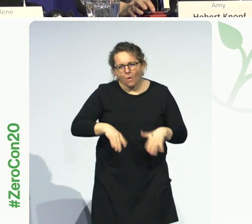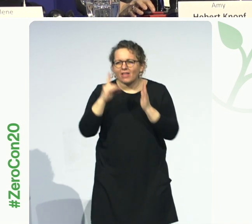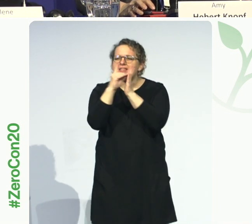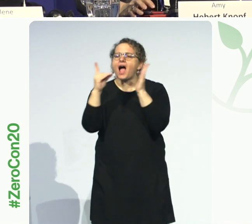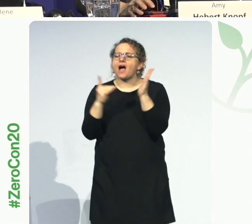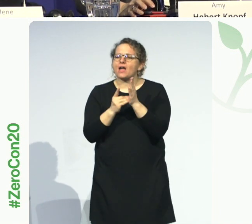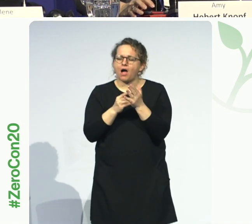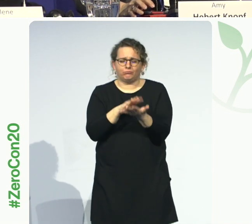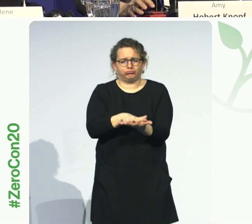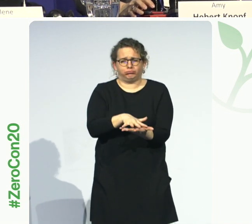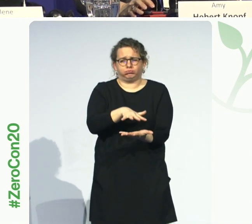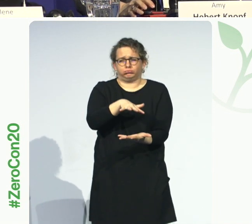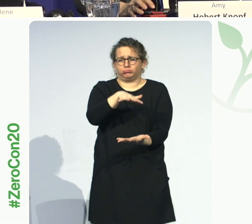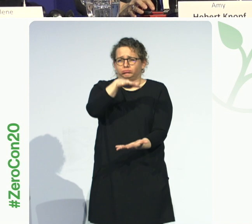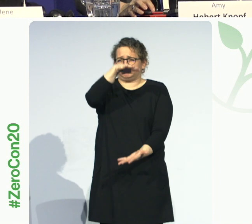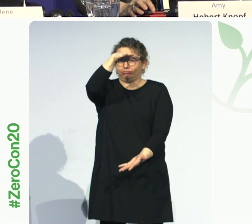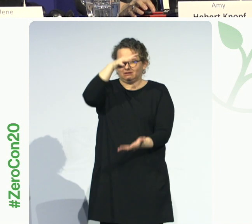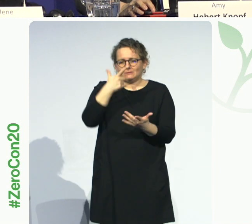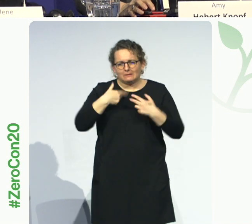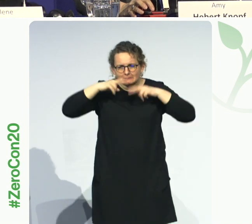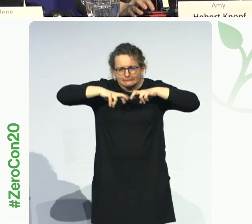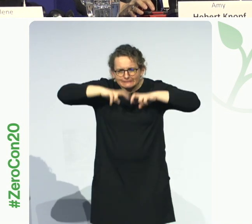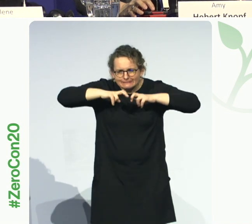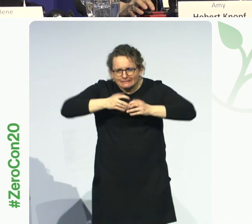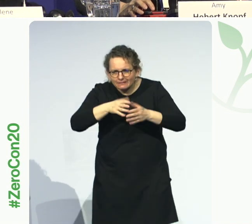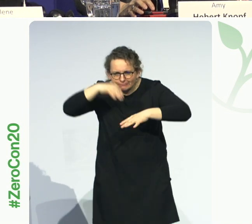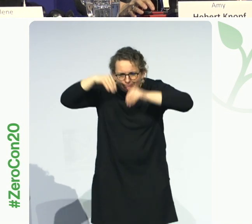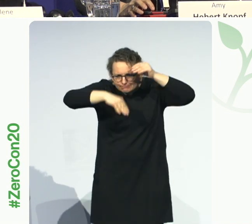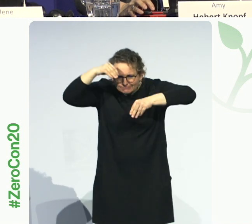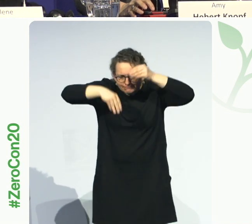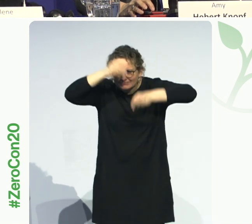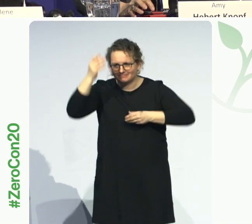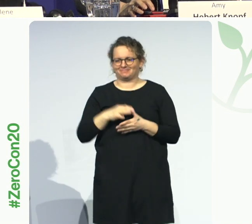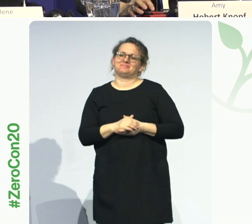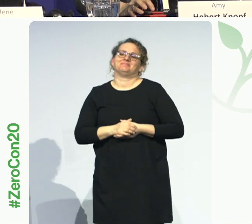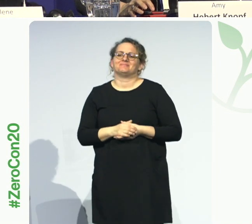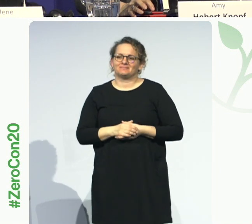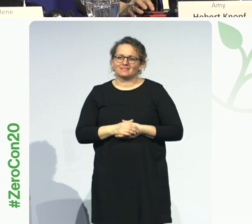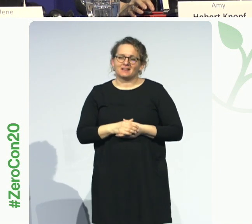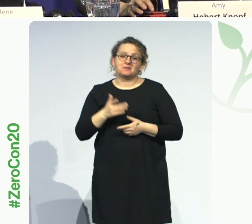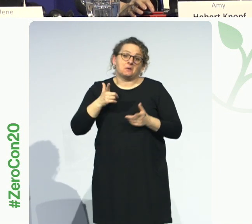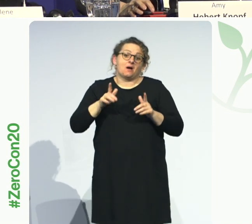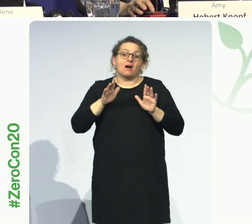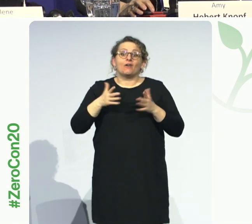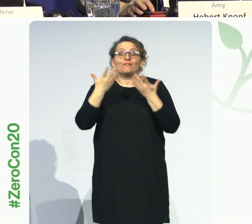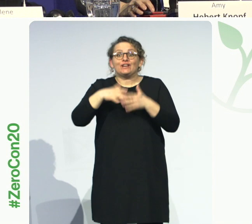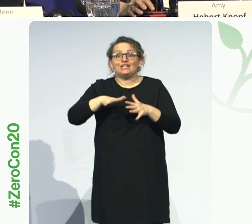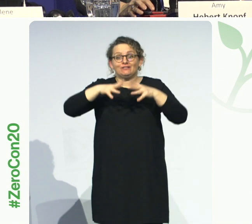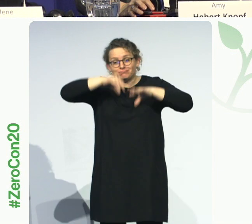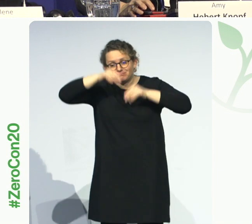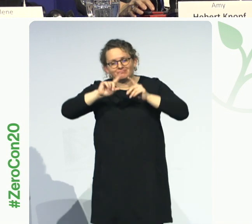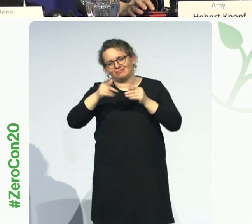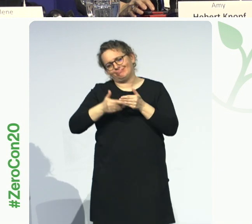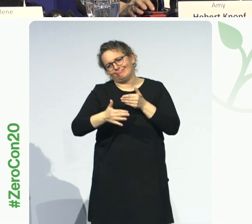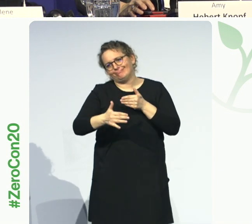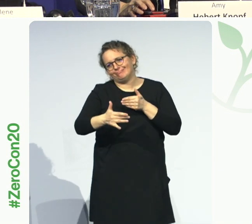So another innovative aspect of this project is the creation of a joint 3-year master degree program